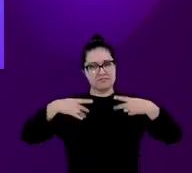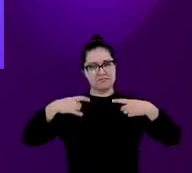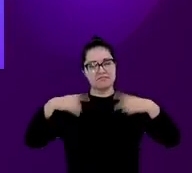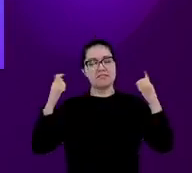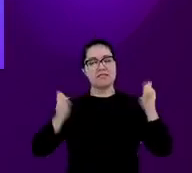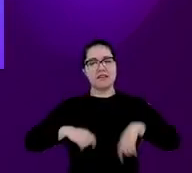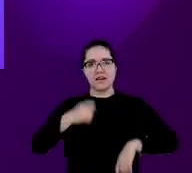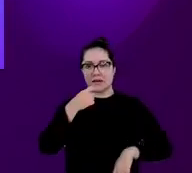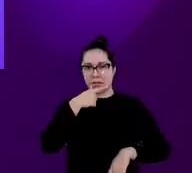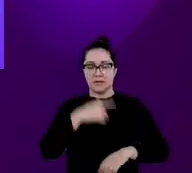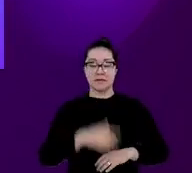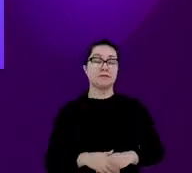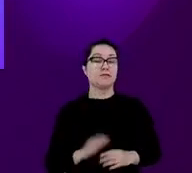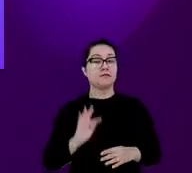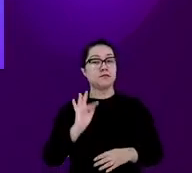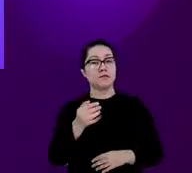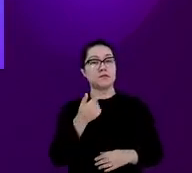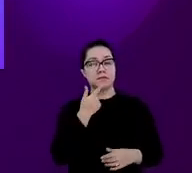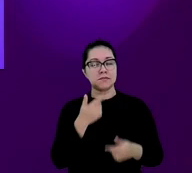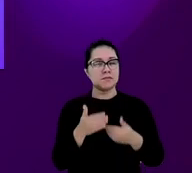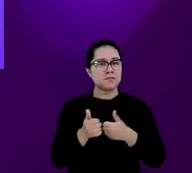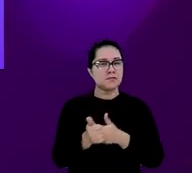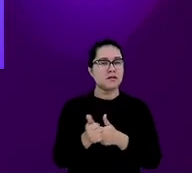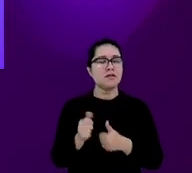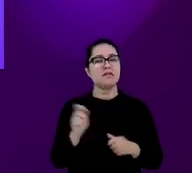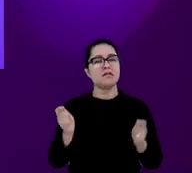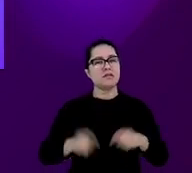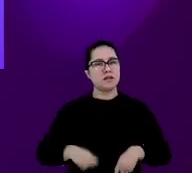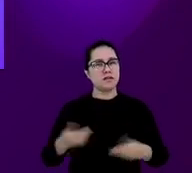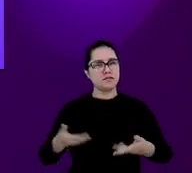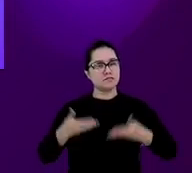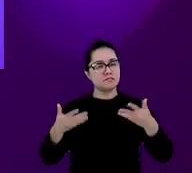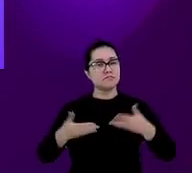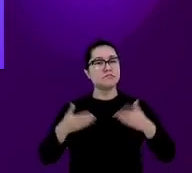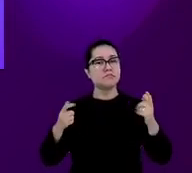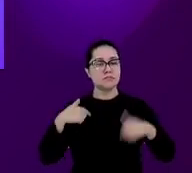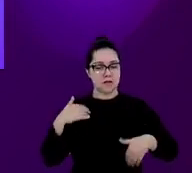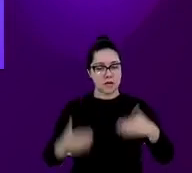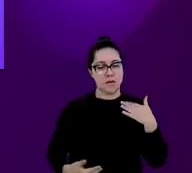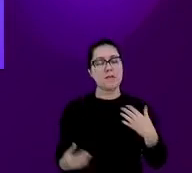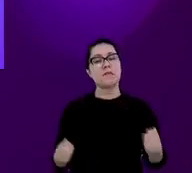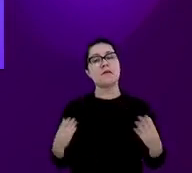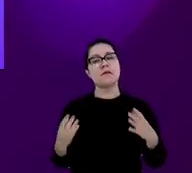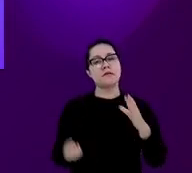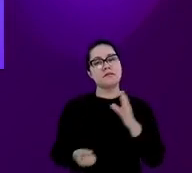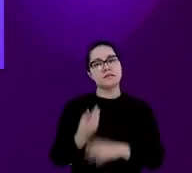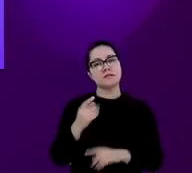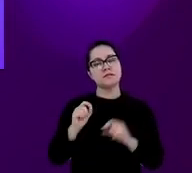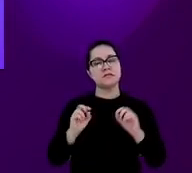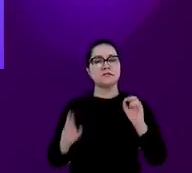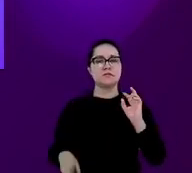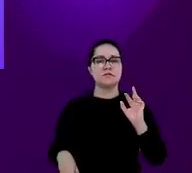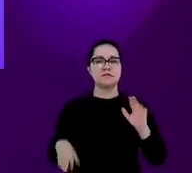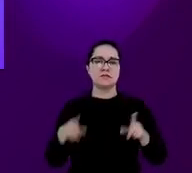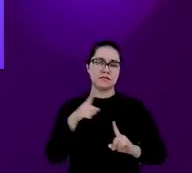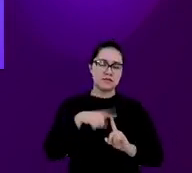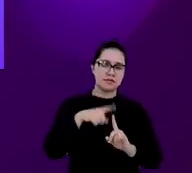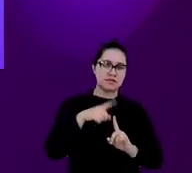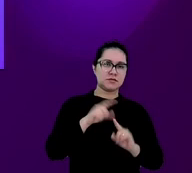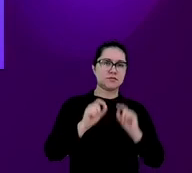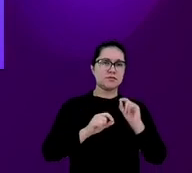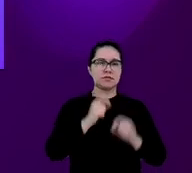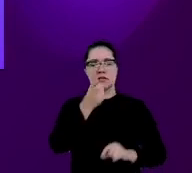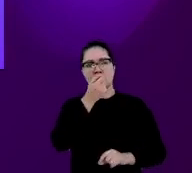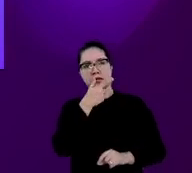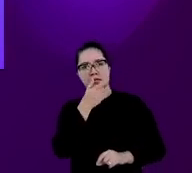can stimulate the body to produce several types of medicines, internal medicines, endogenous